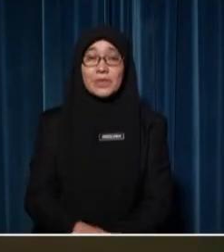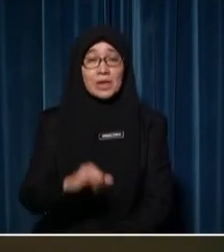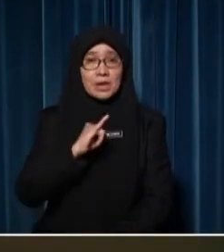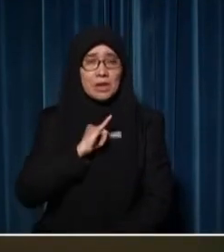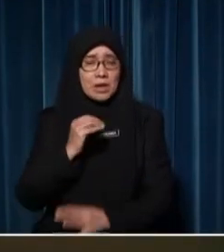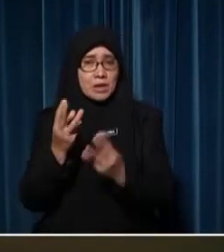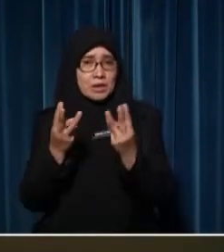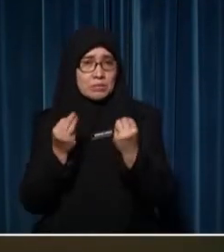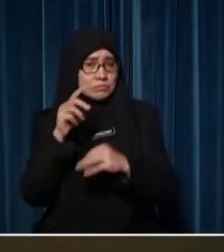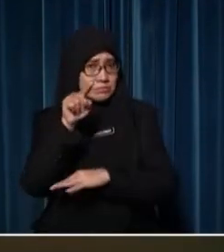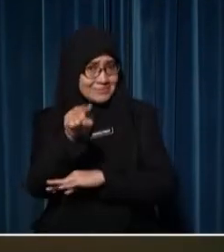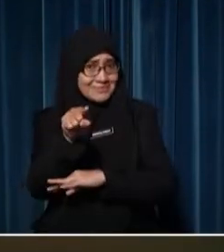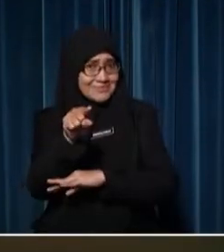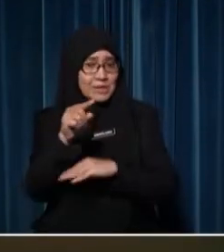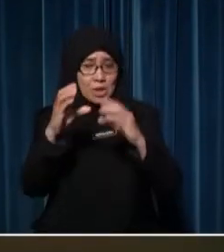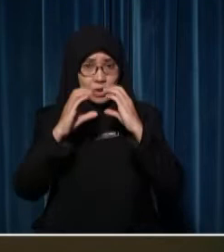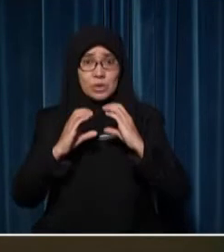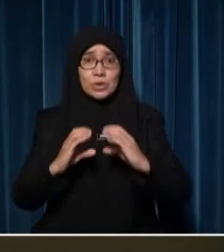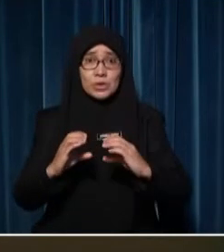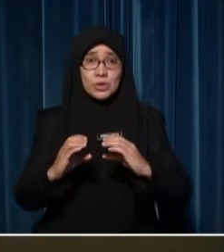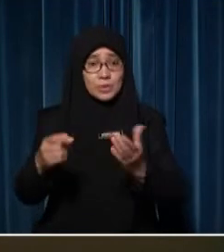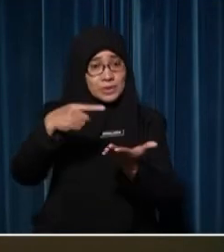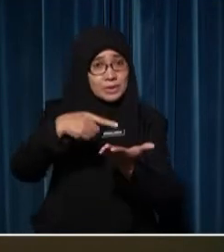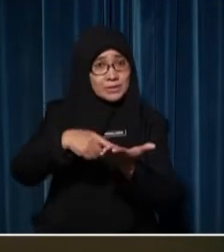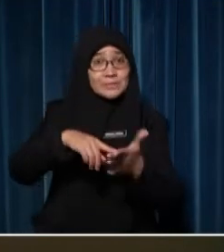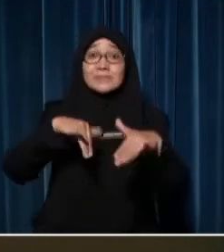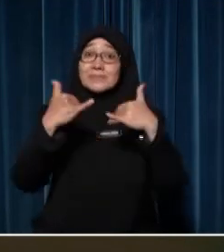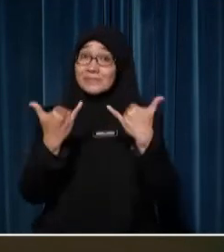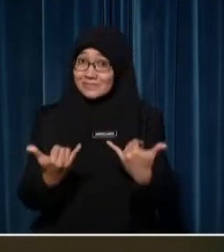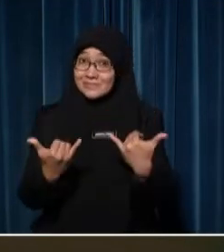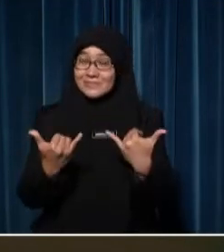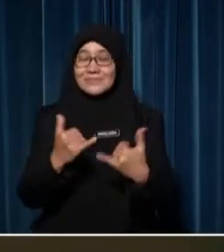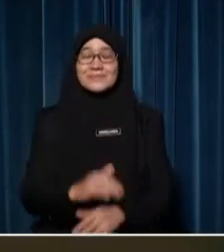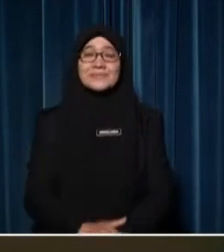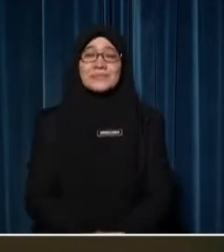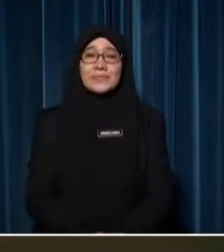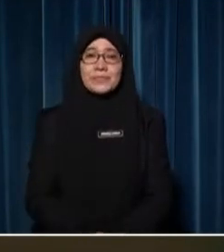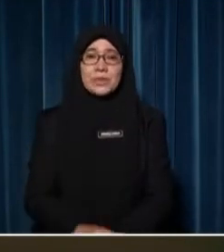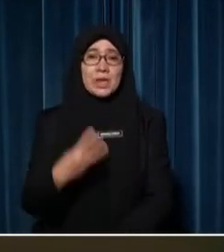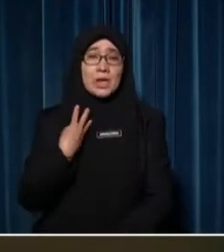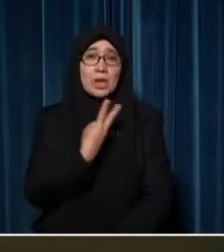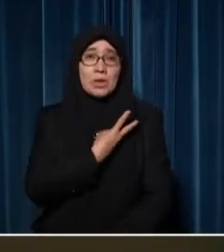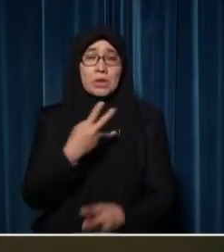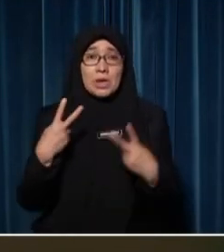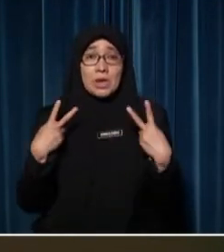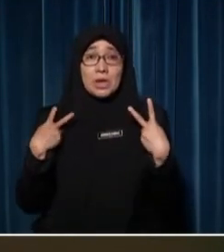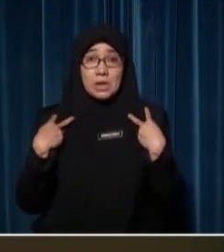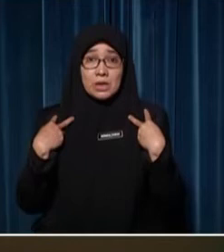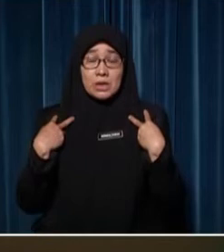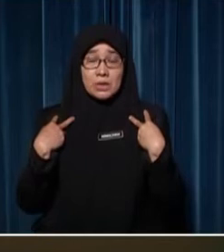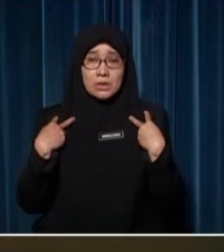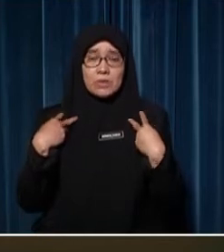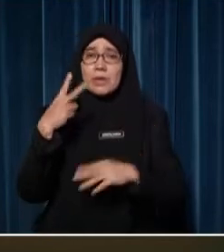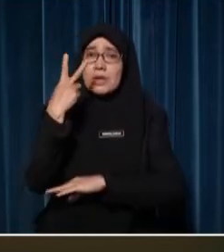I would like you to try this situation now. We have